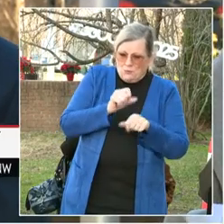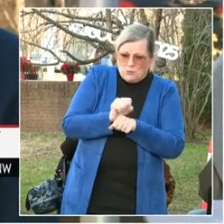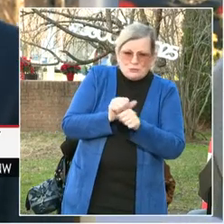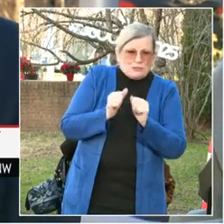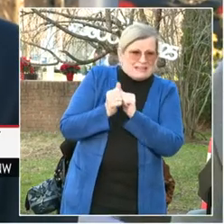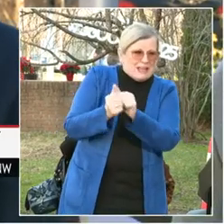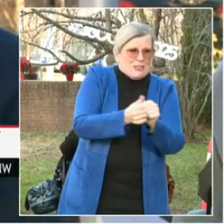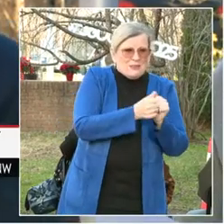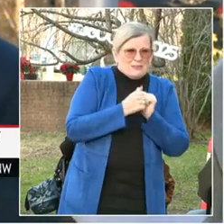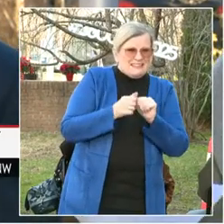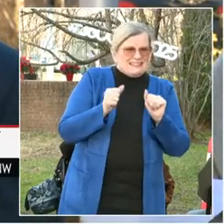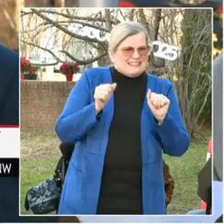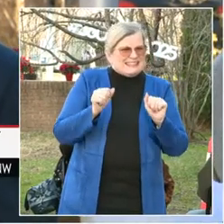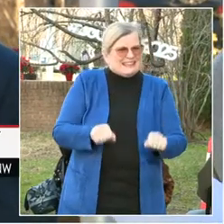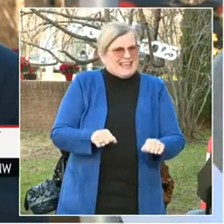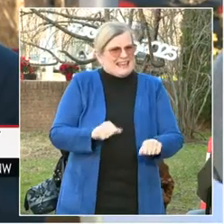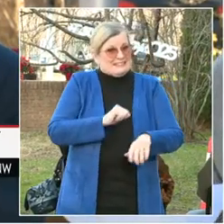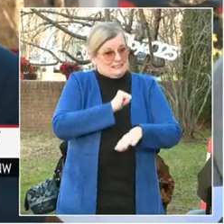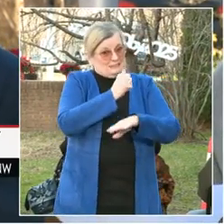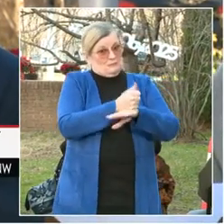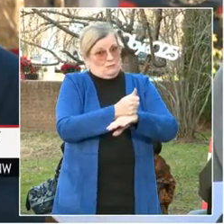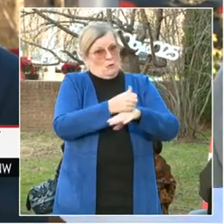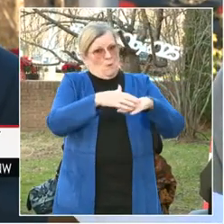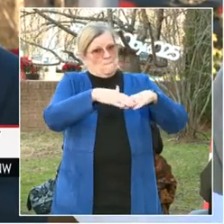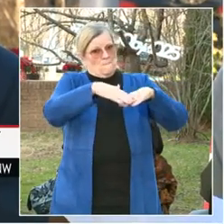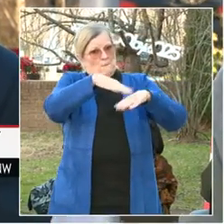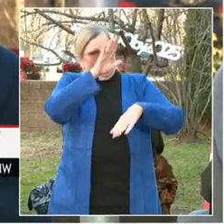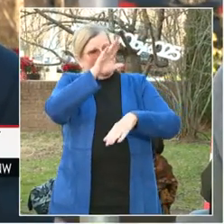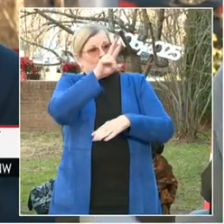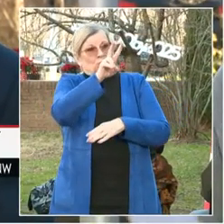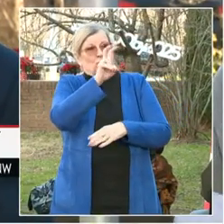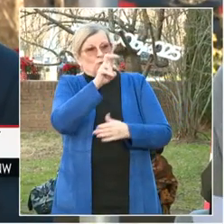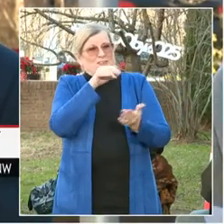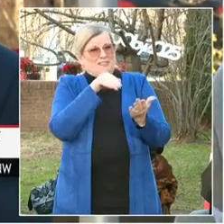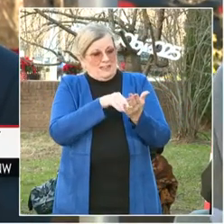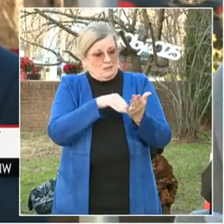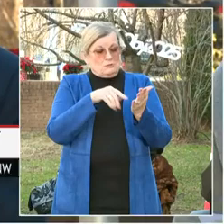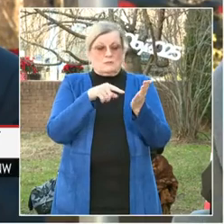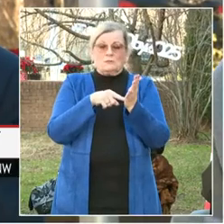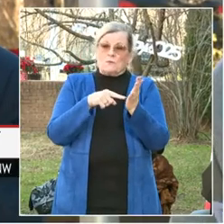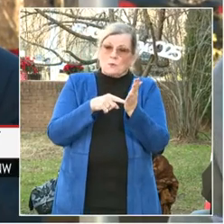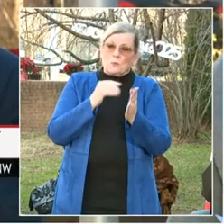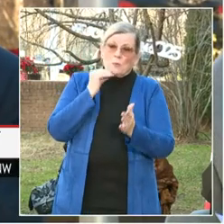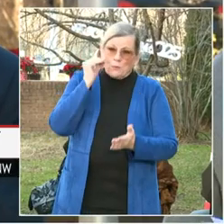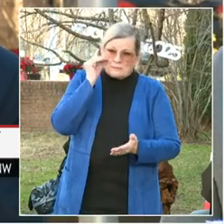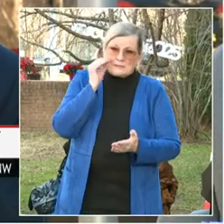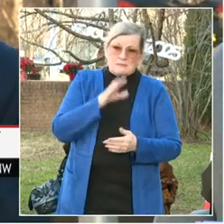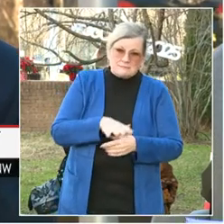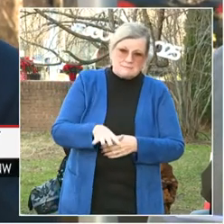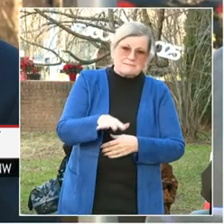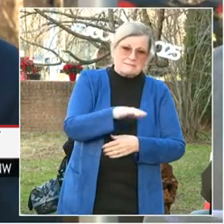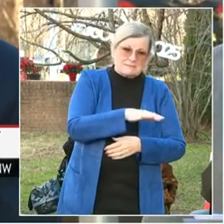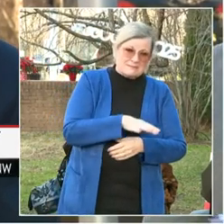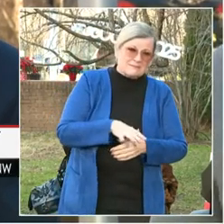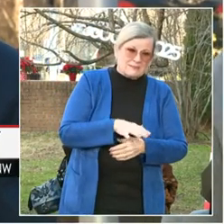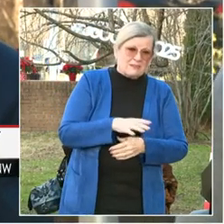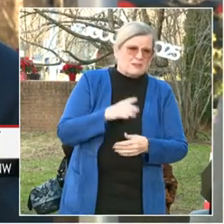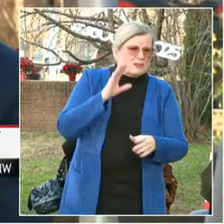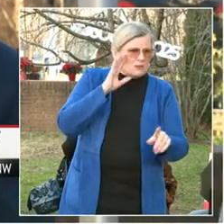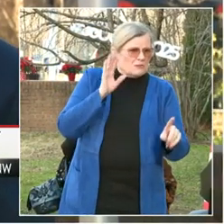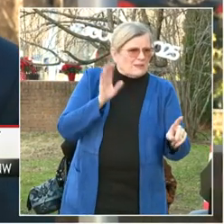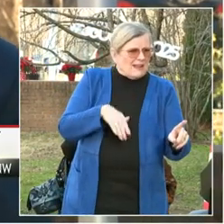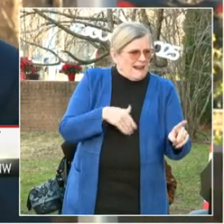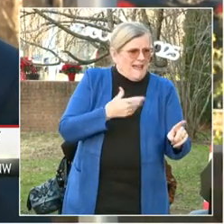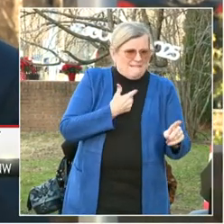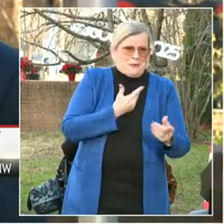West. The roadmap focuses on 3 approaches to achieve our goals. First, financial subsidies, such as the Housing Production Trust